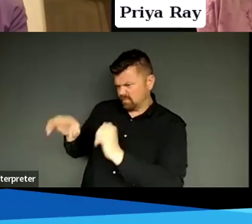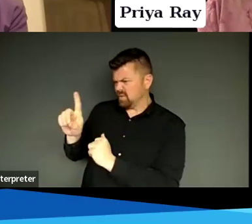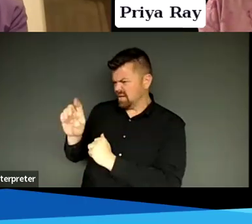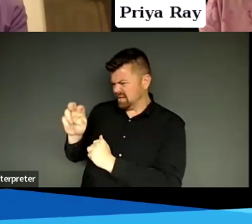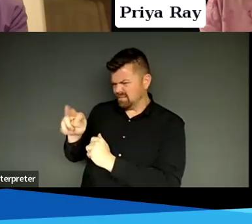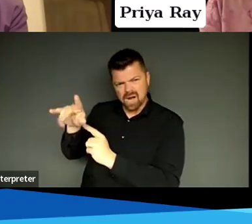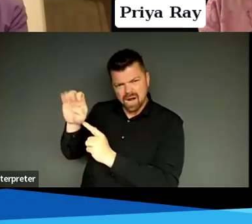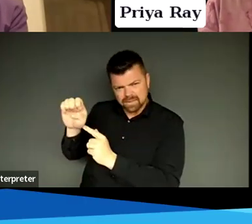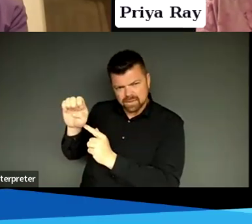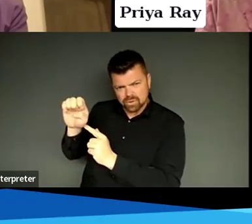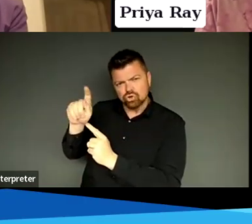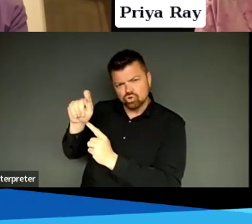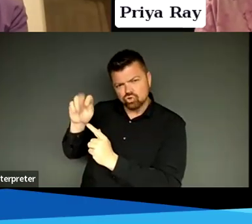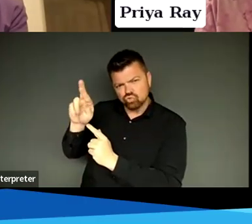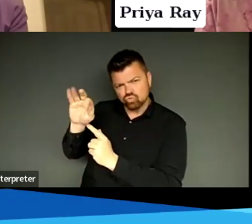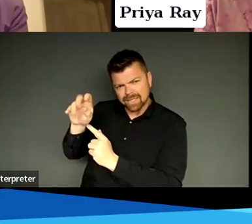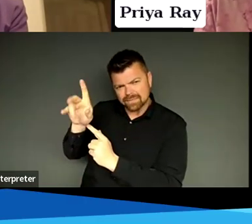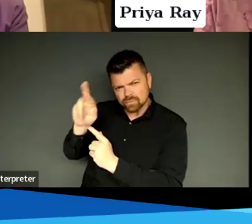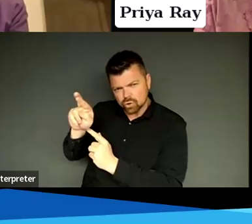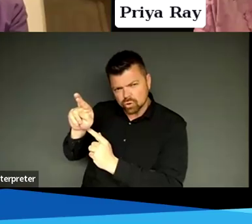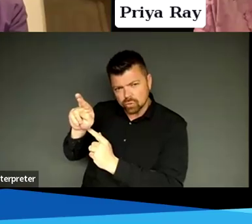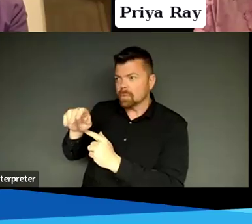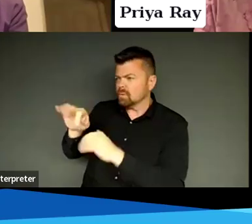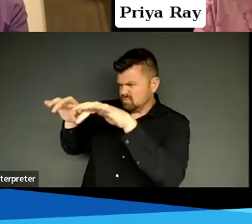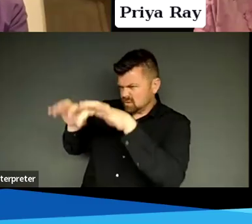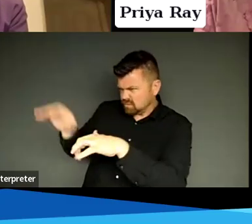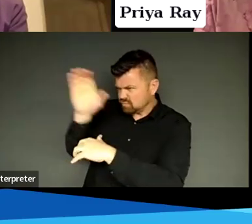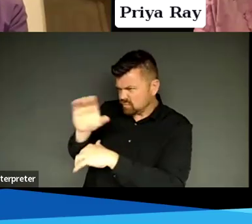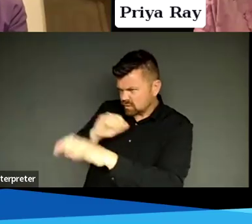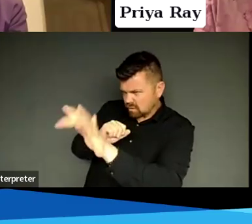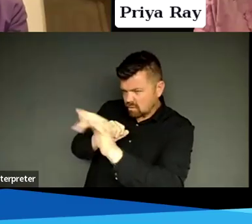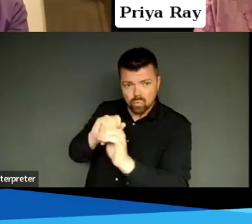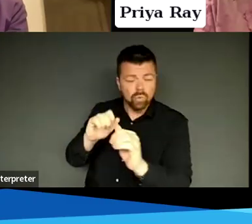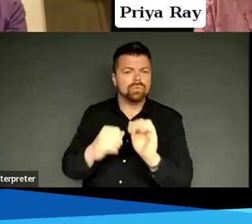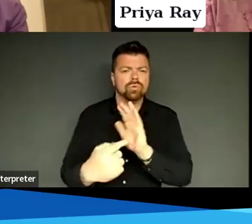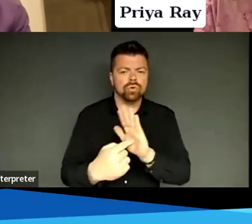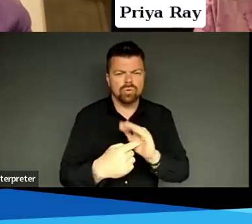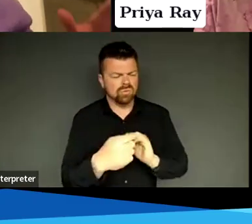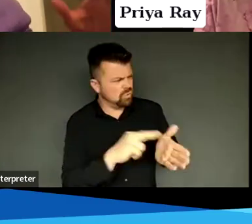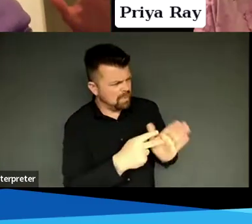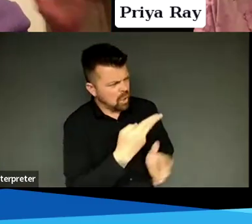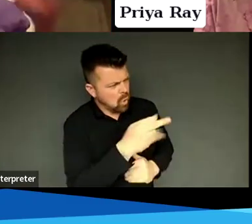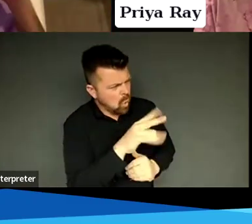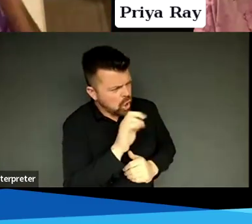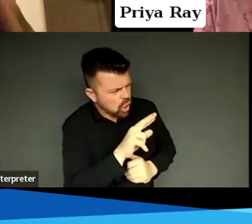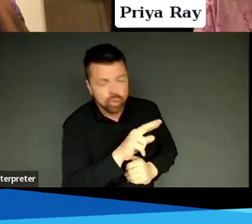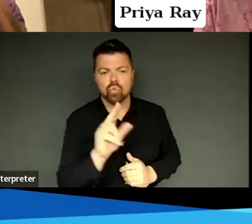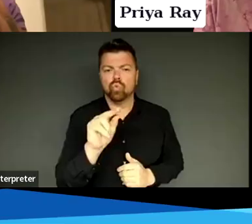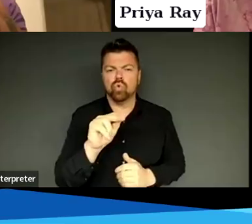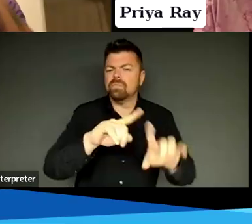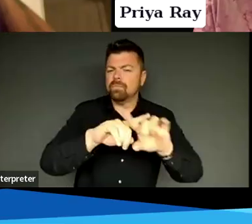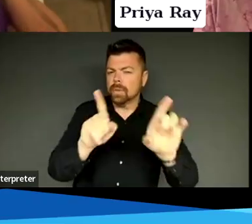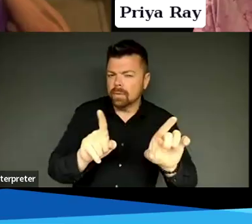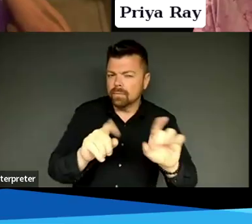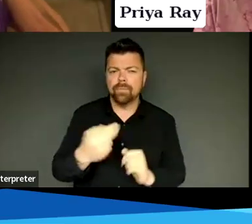up. Are you maybe thinking of the Hoyer lifts, Eric? No, not the Hoyer Not the lift. Hoyer? No, This is something something, different. no, this is